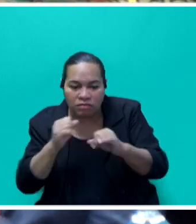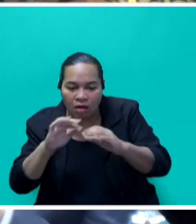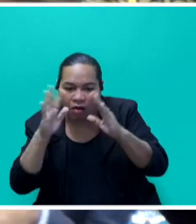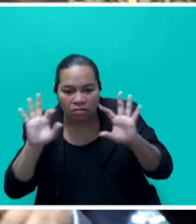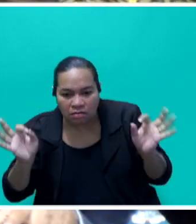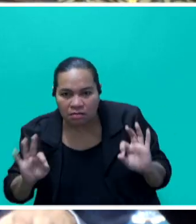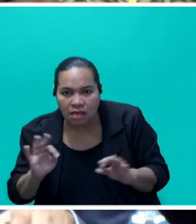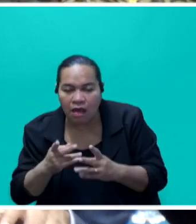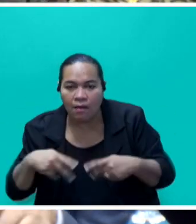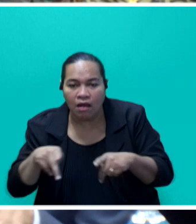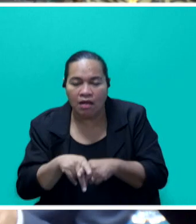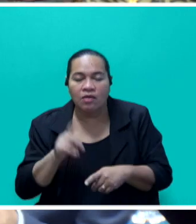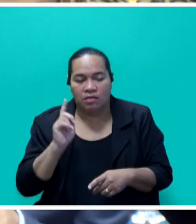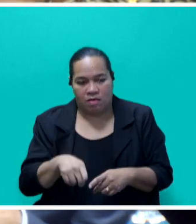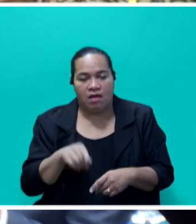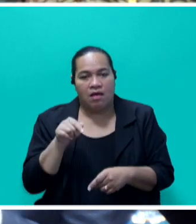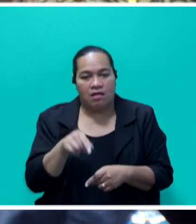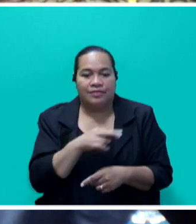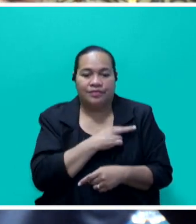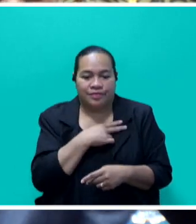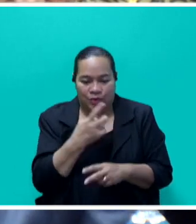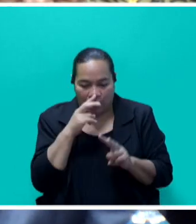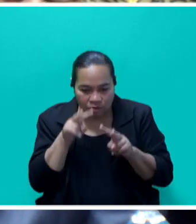sir. So the